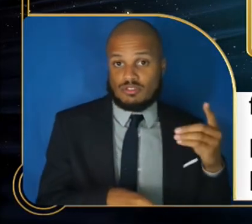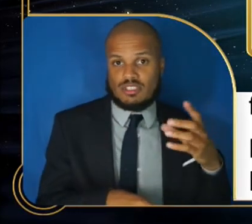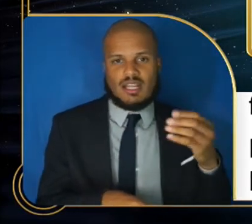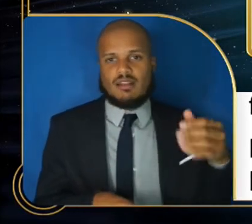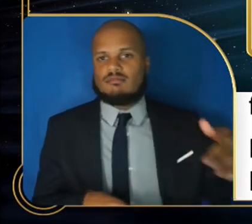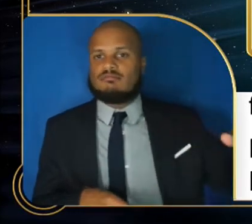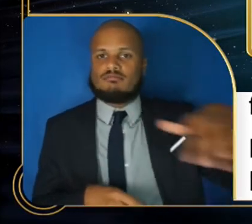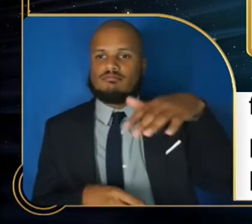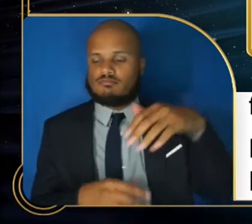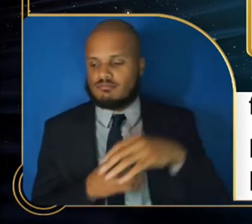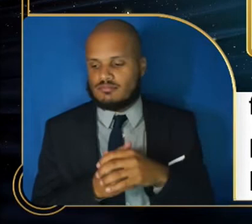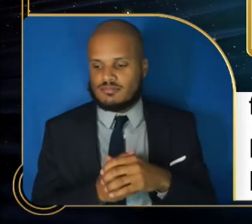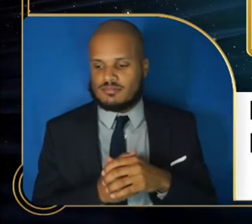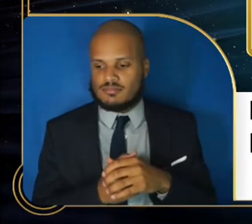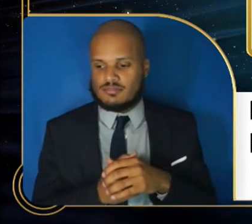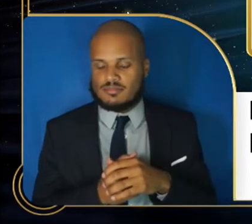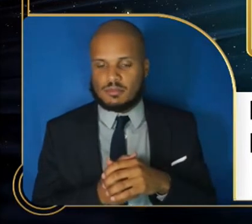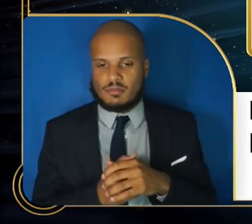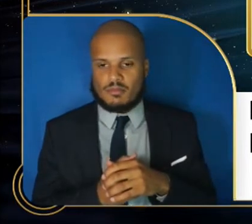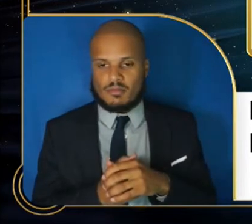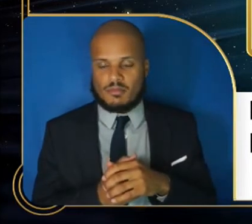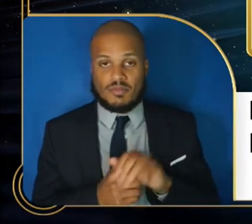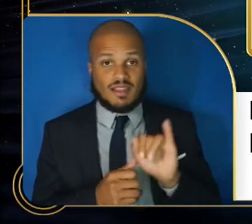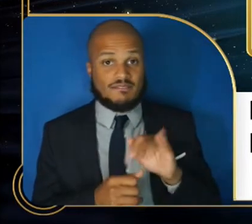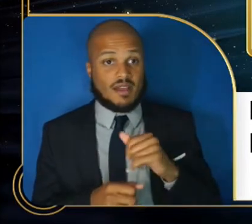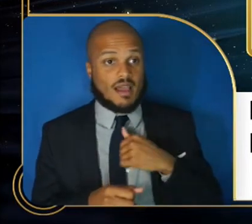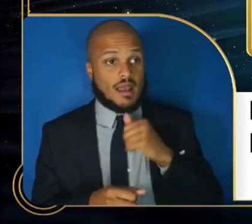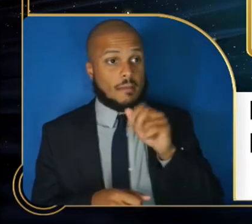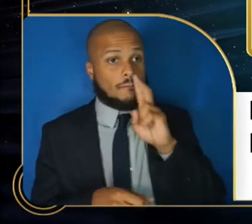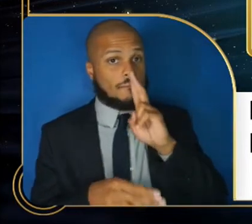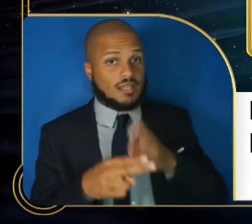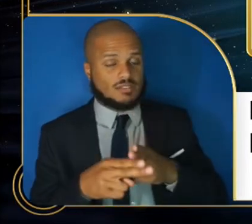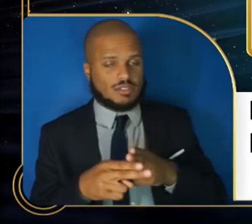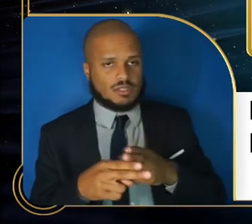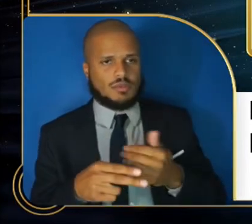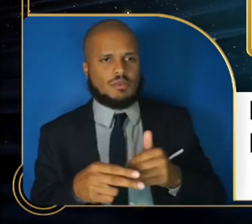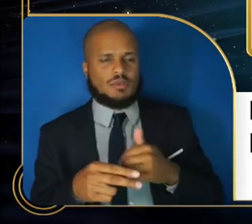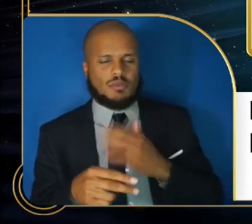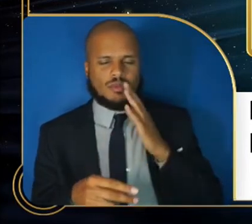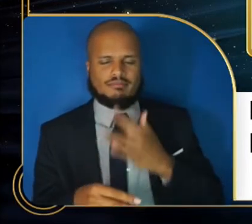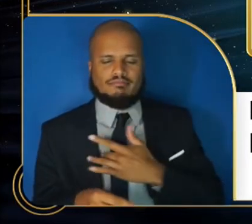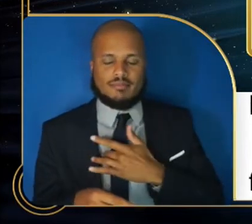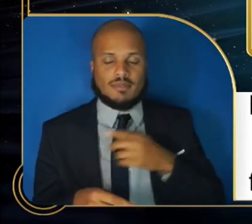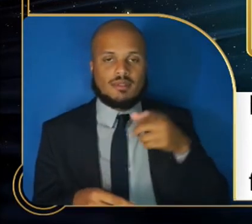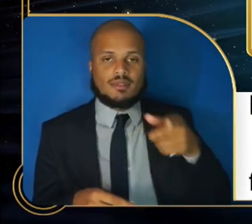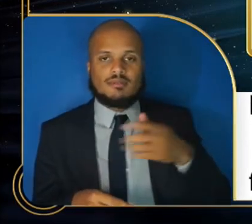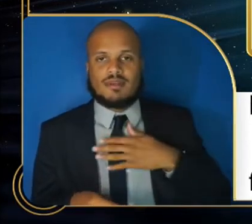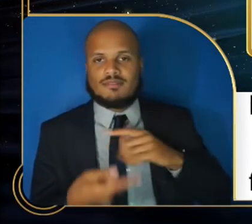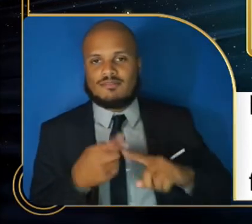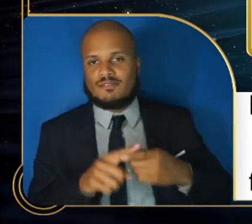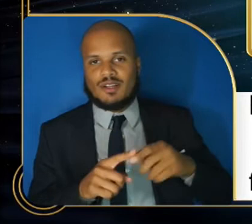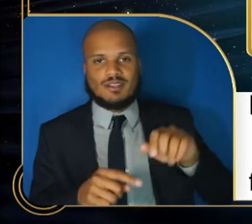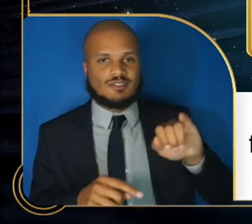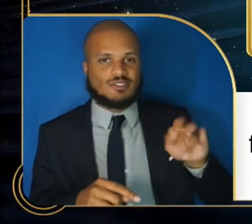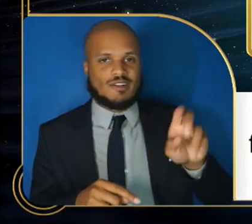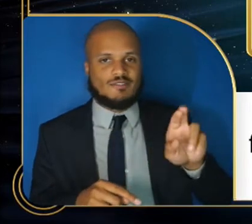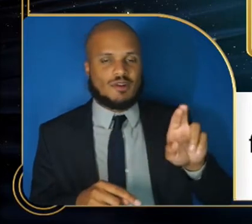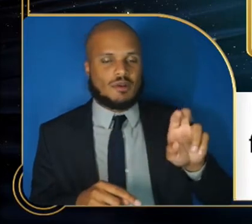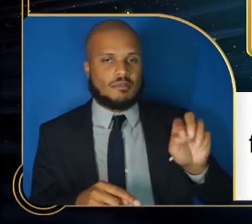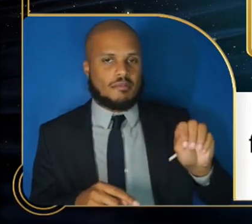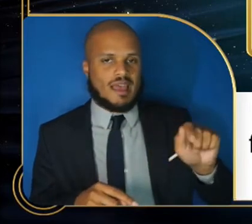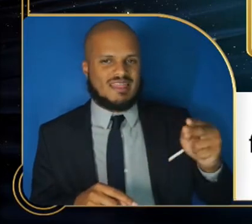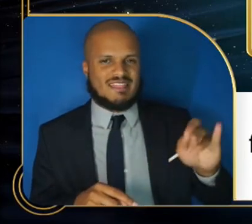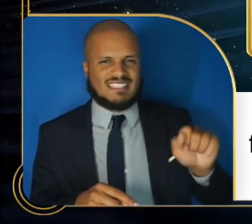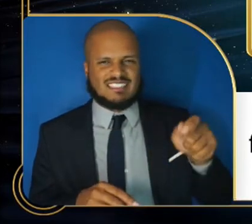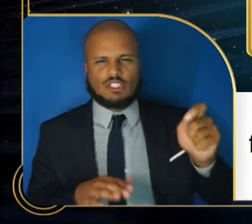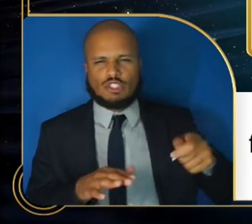I would be remiss if I didn't mention my friend, Attorney Jennifer Mathis, who's no longer with the Bazelon